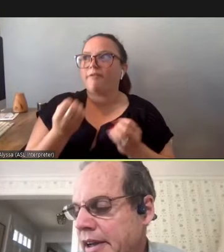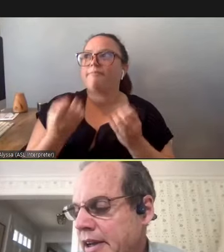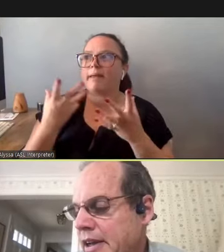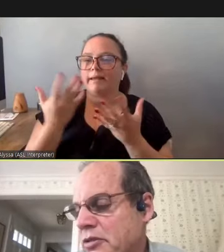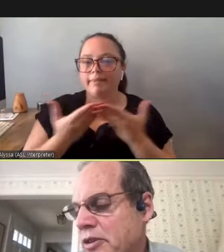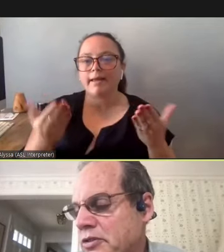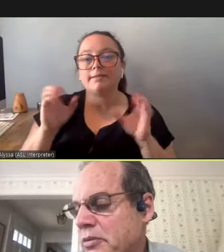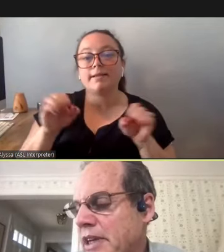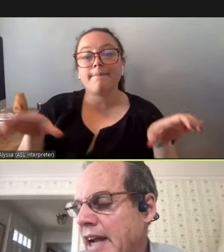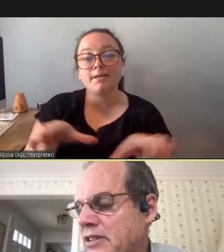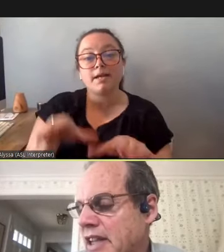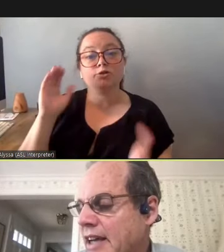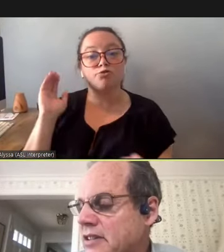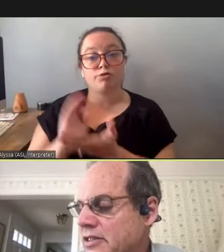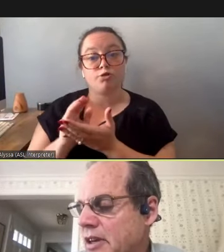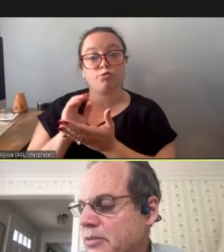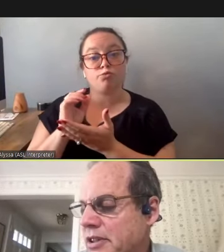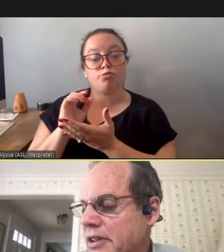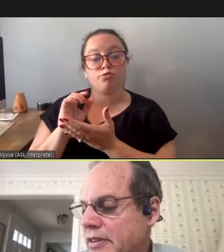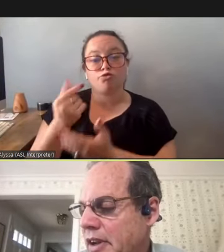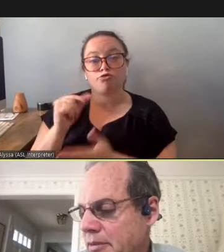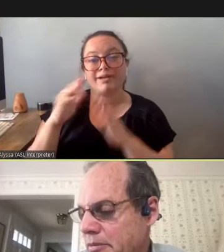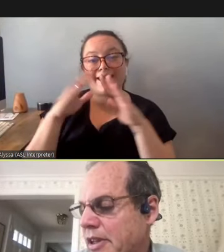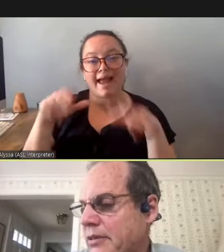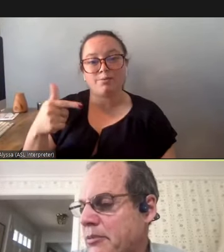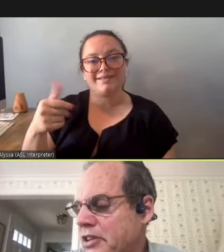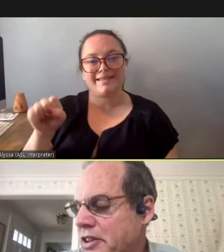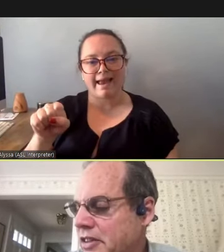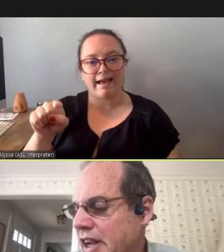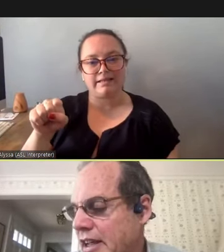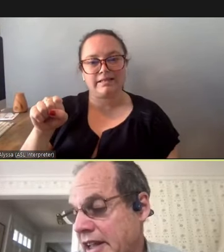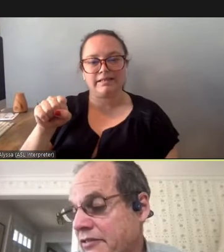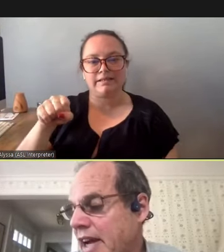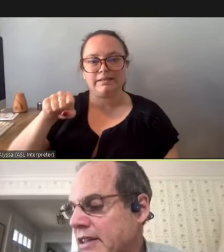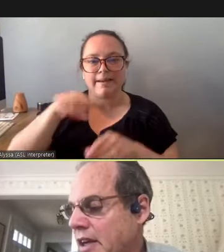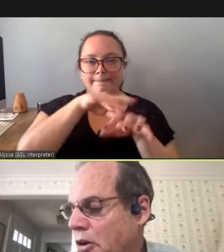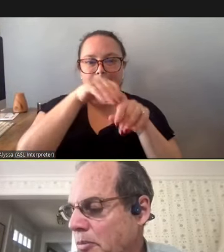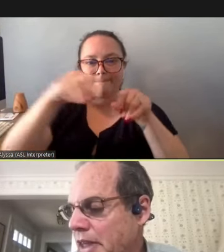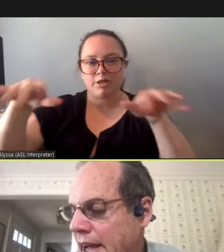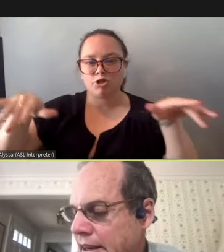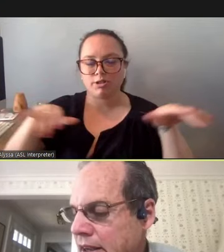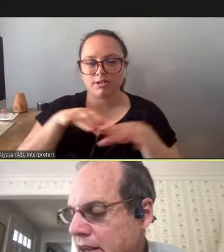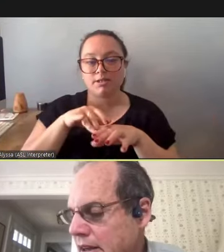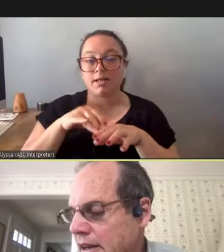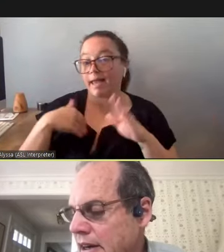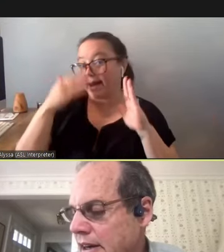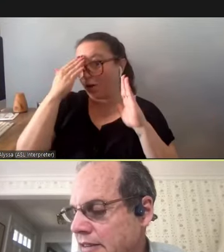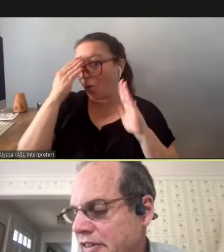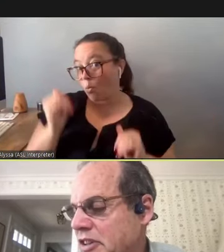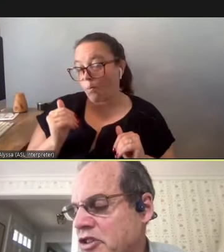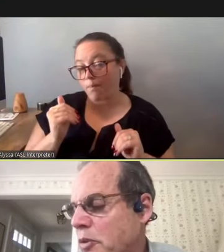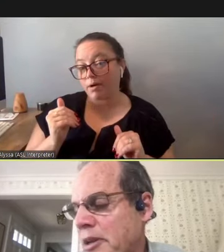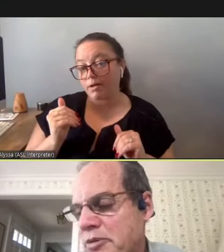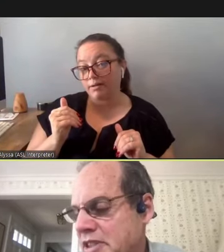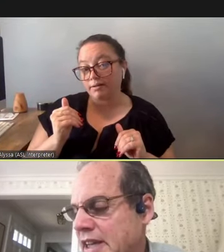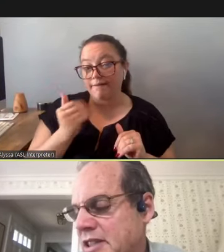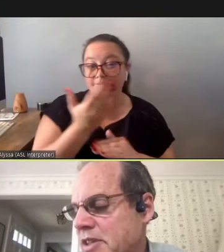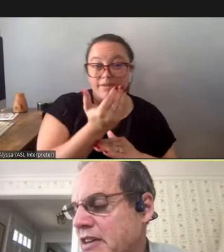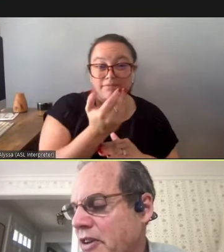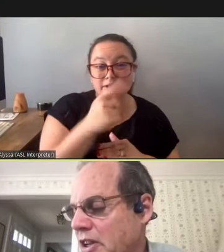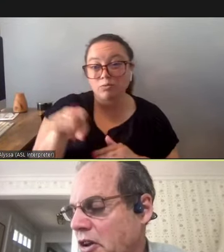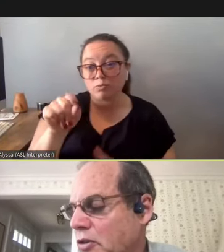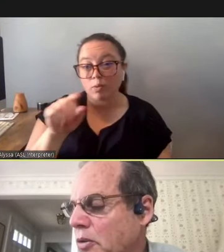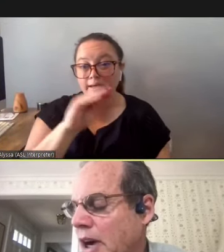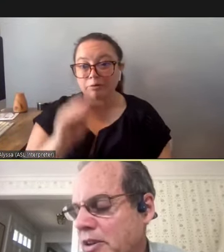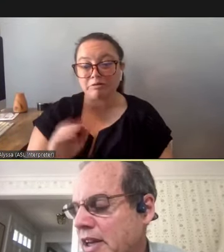done to reduce greenhouse gas consumption emissions. And I hope that 15 to 20% seems